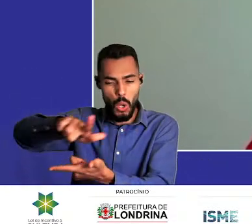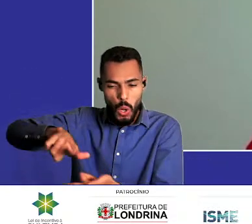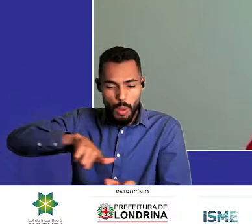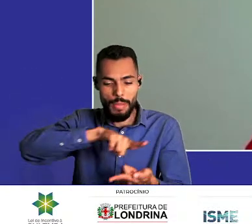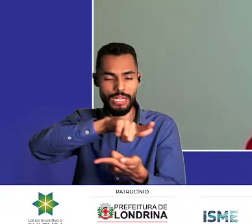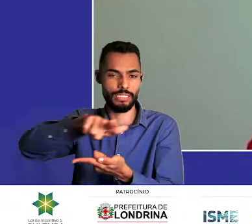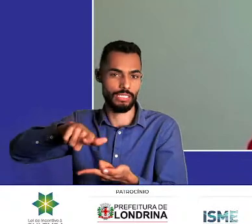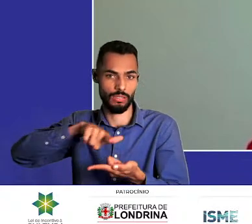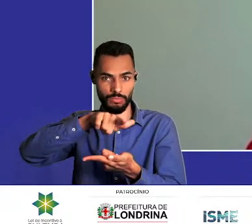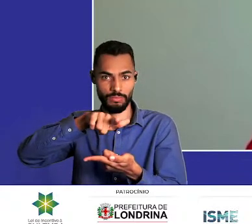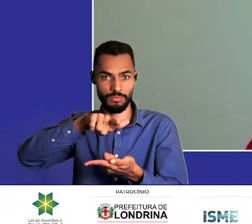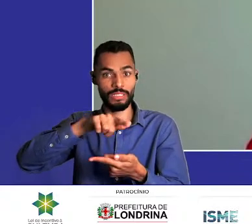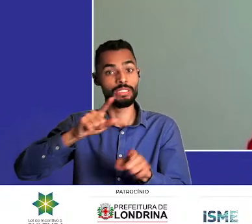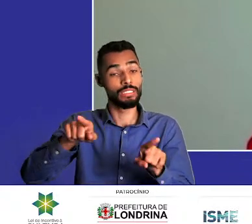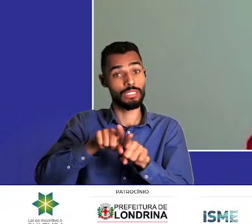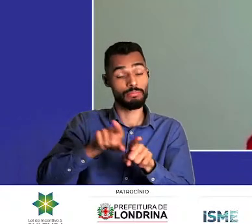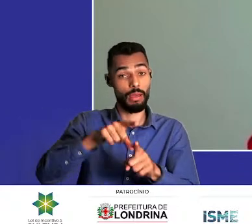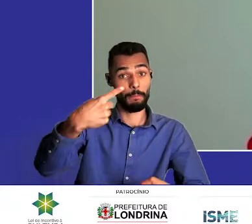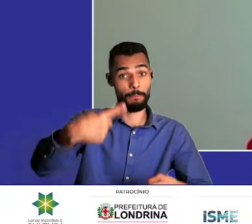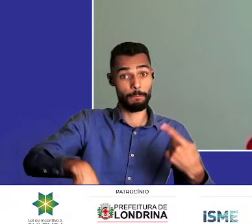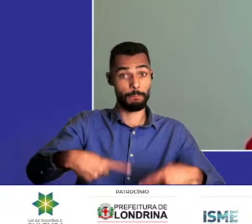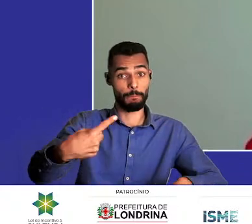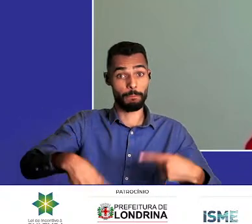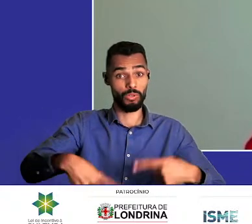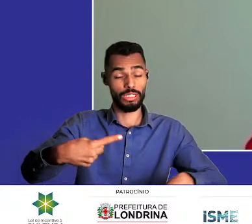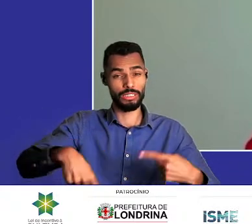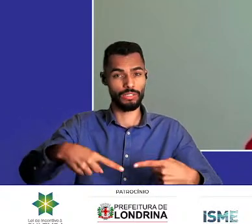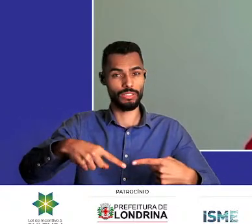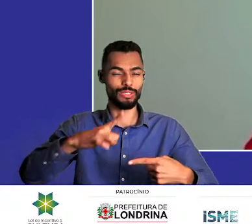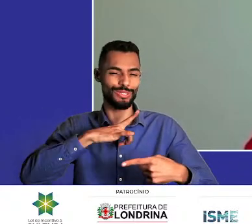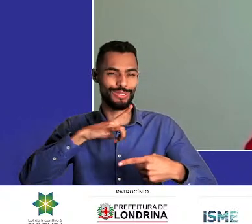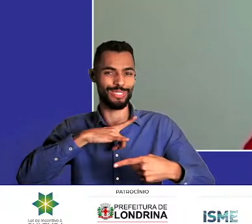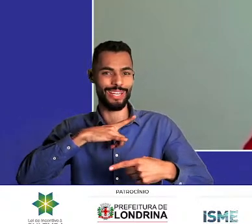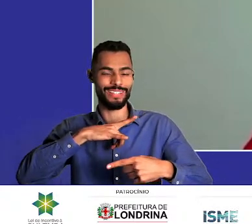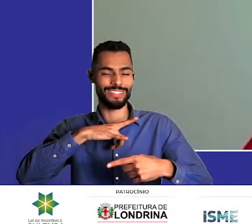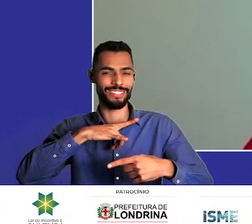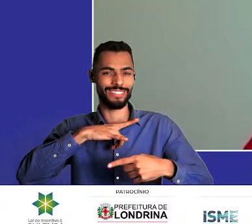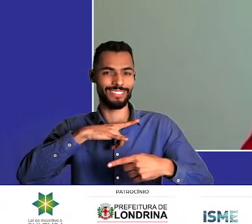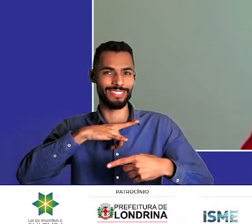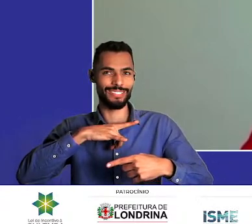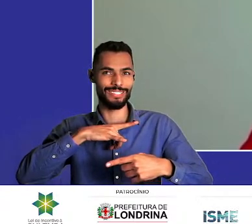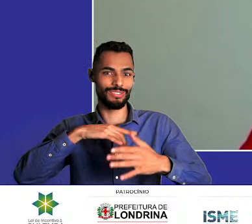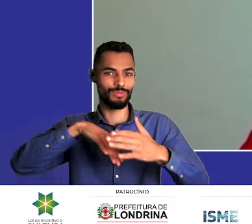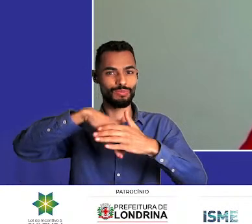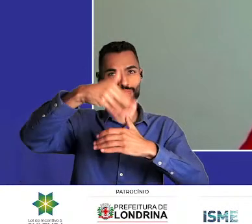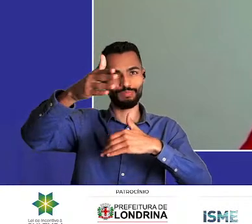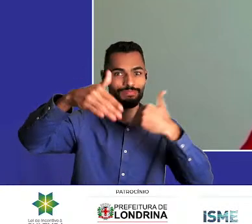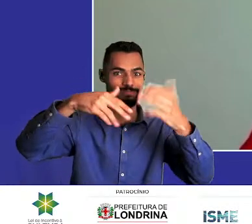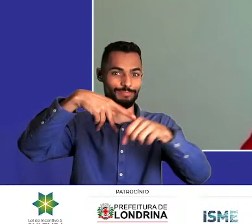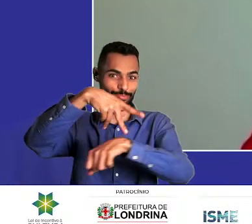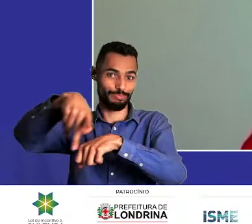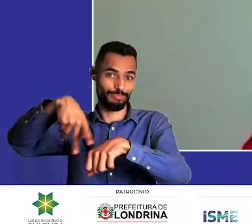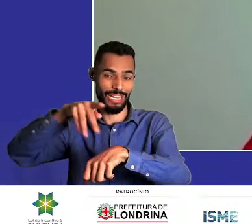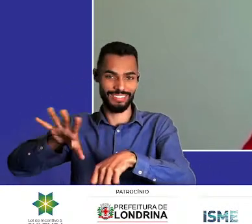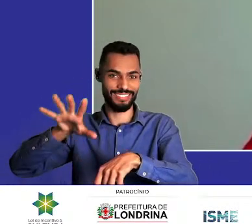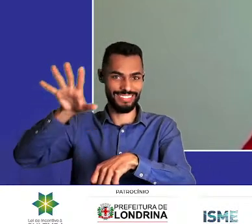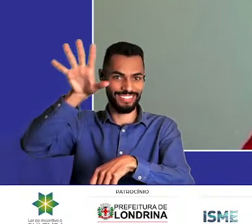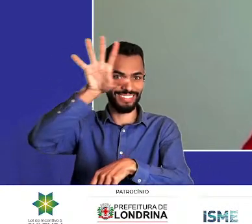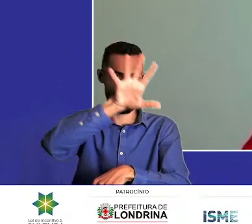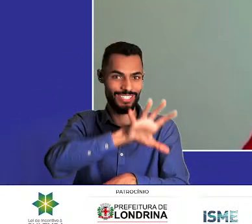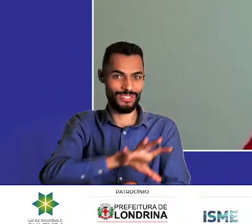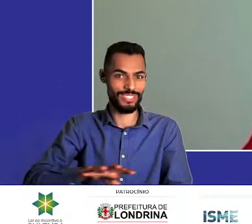policy. And 3, to encourage dialogue among cultures with a view to